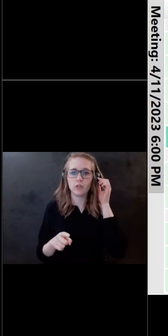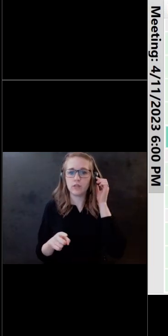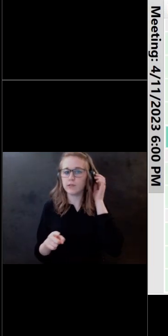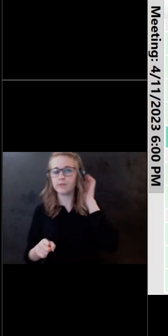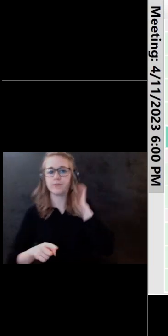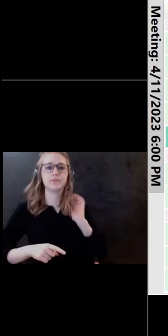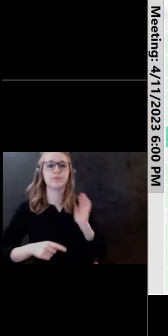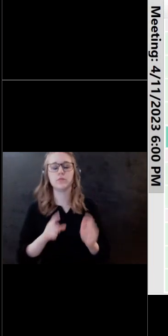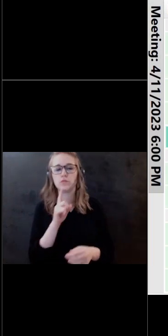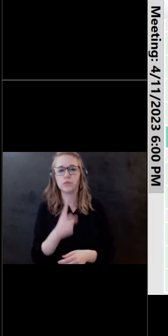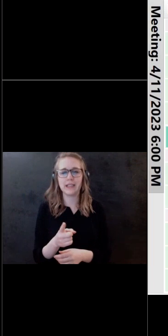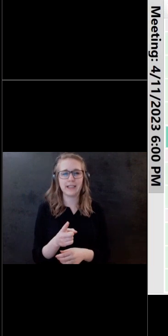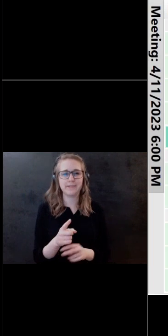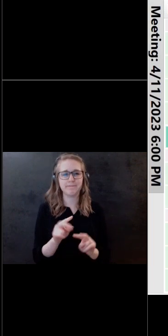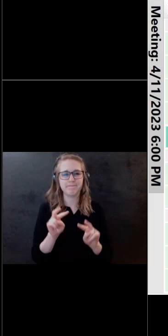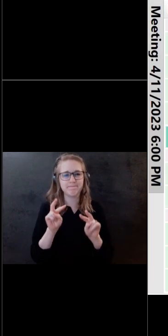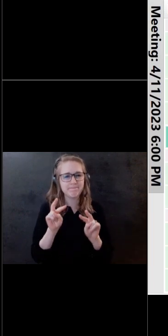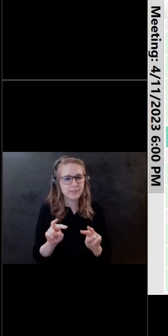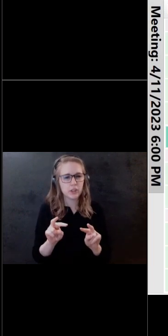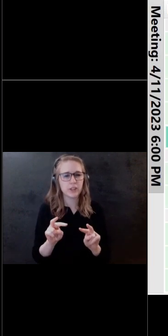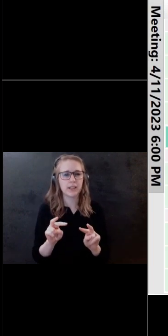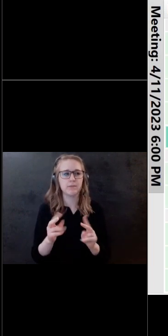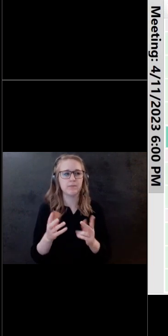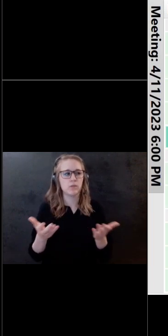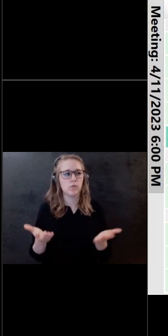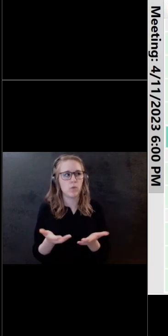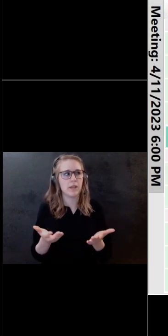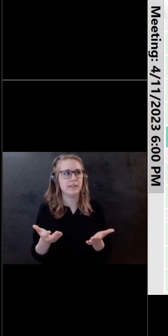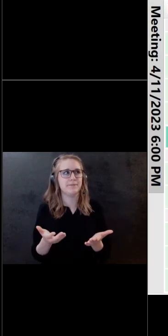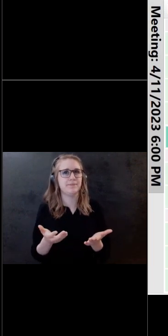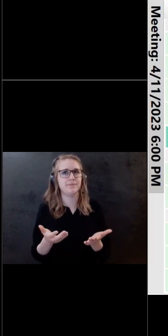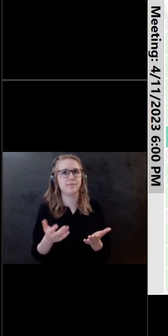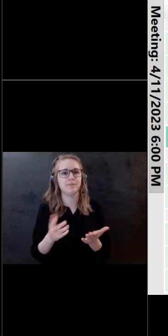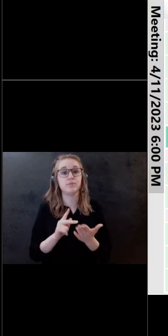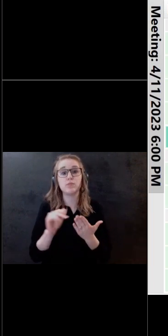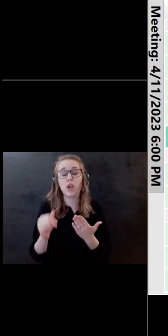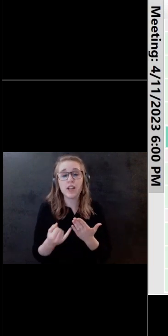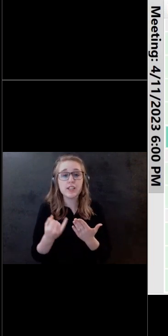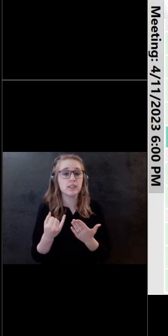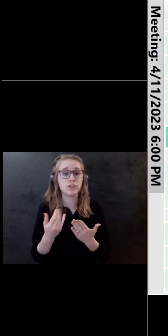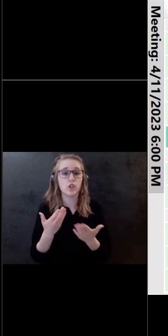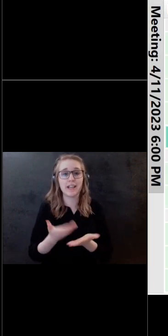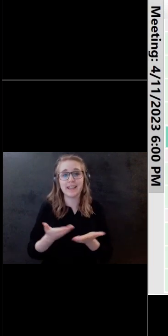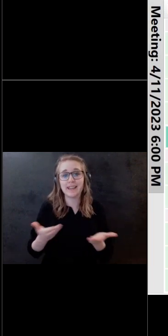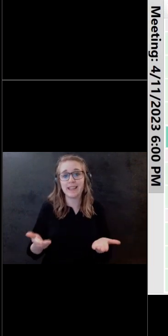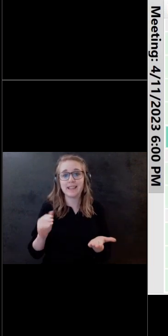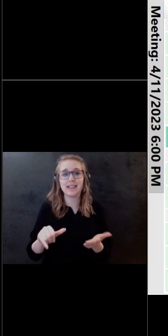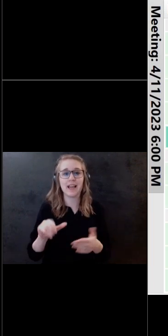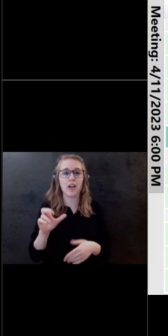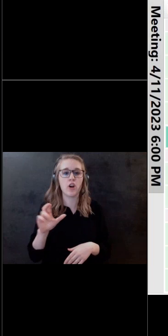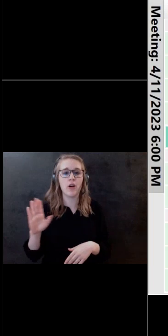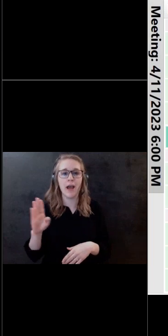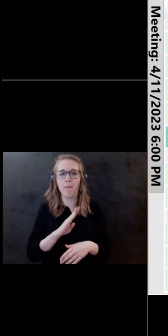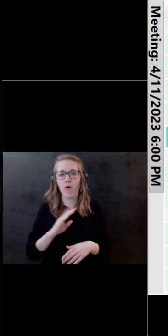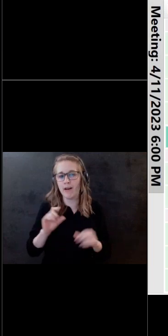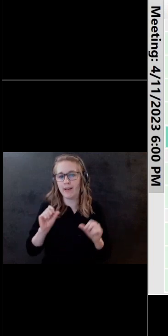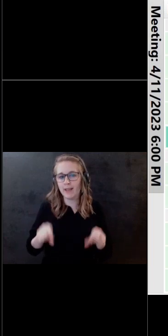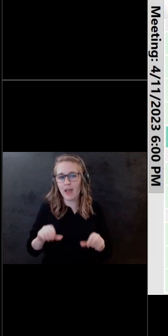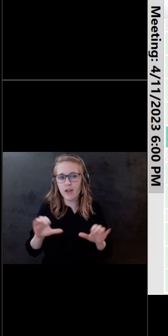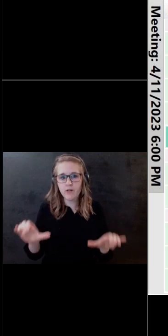to really look at what, you know, projects or what things the CRAB board can do. I know we're looking